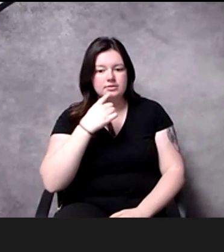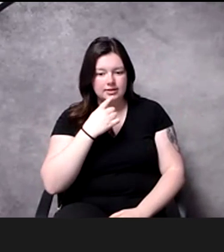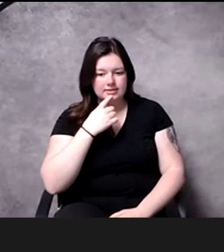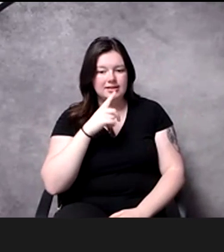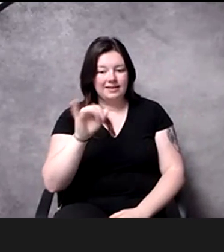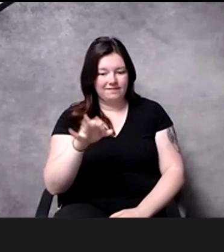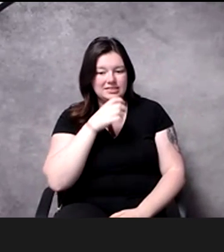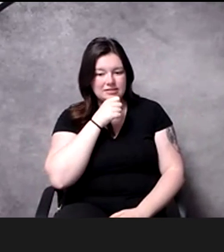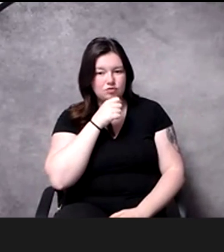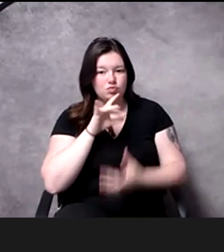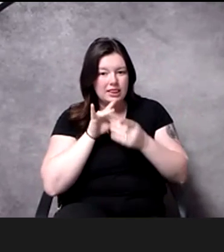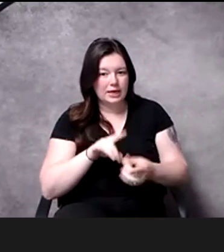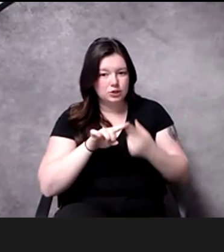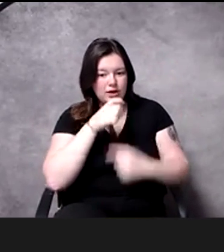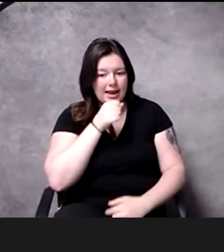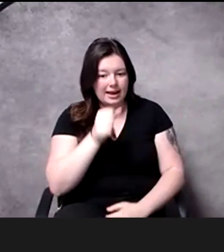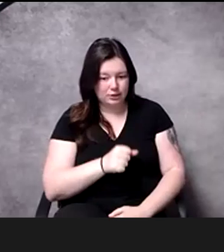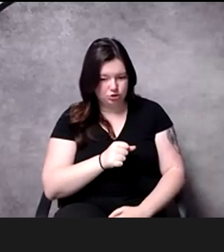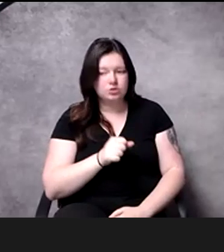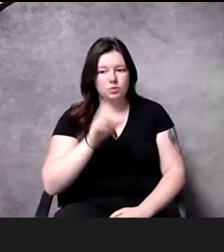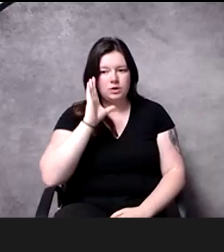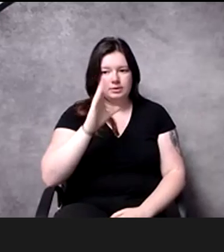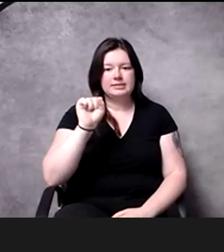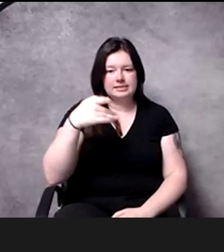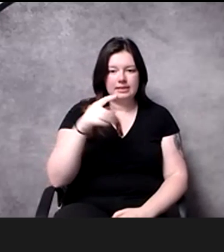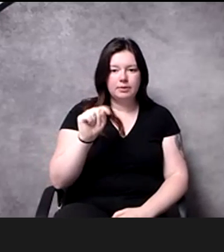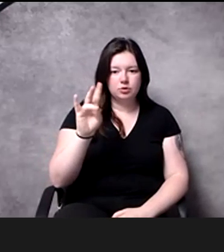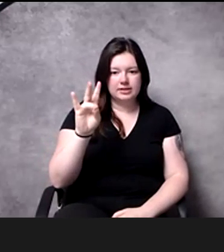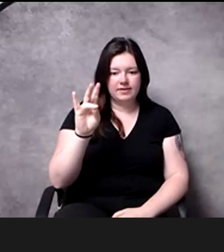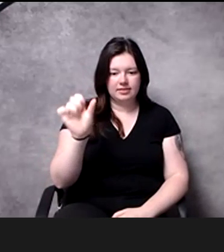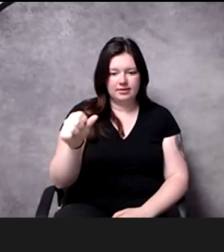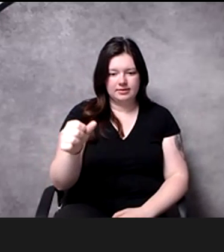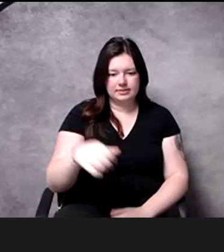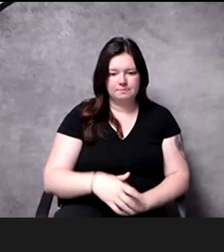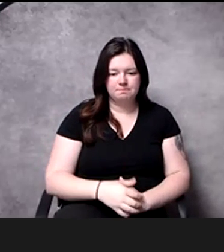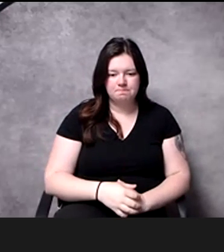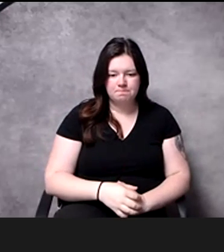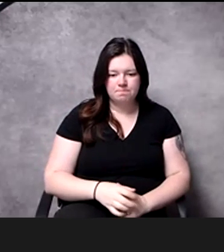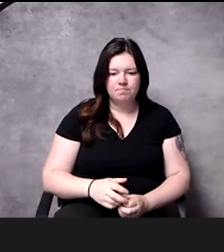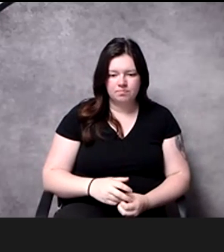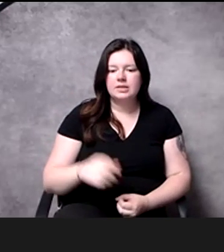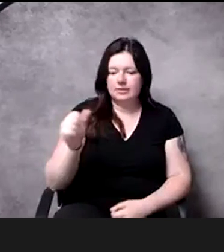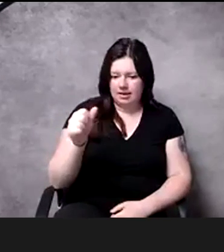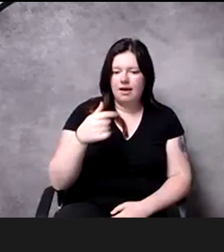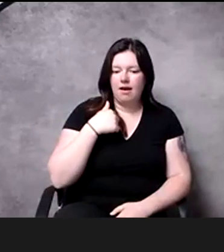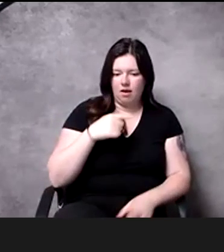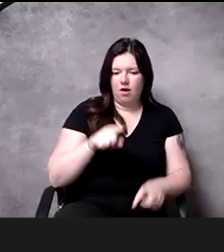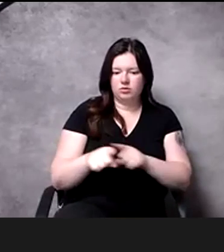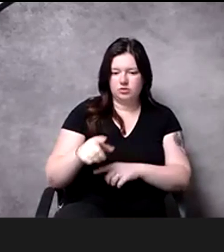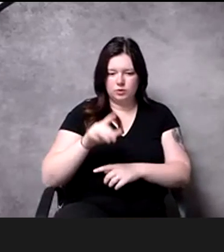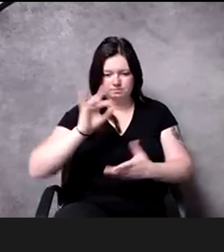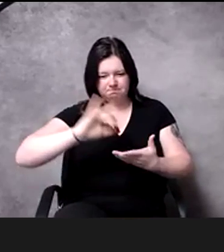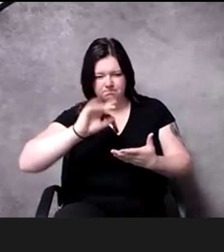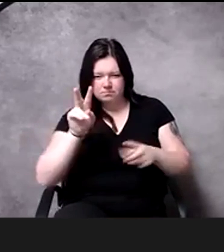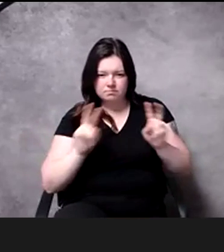September 7th. It looks like Melissa's looking at that right now. Yeah. Okay. Yeah. Looks. I also went through the NOFO, so it does